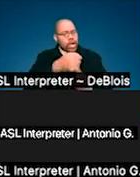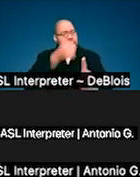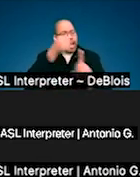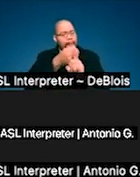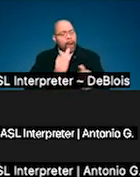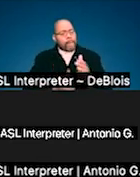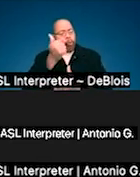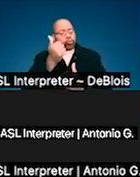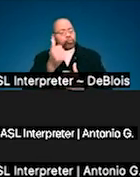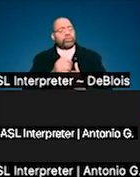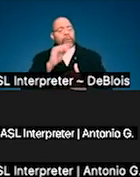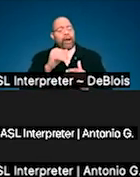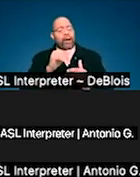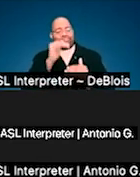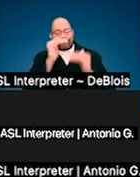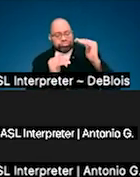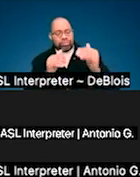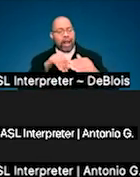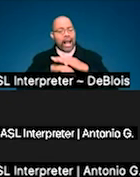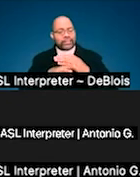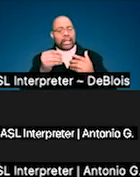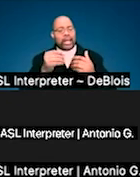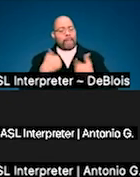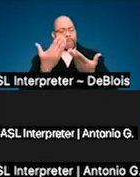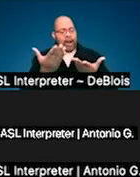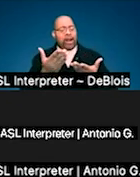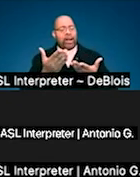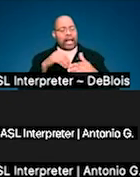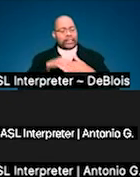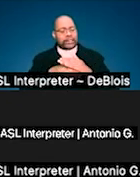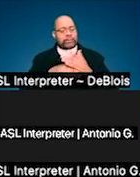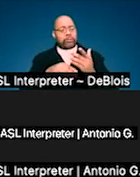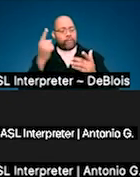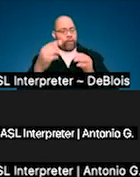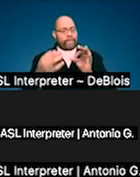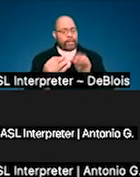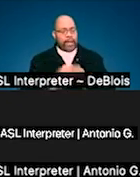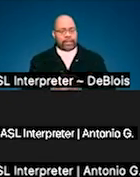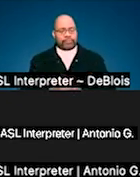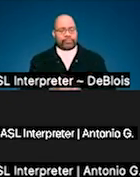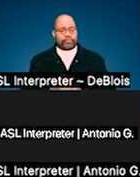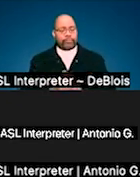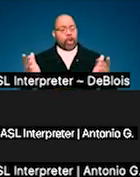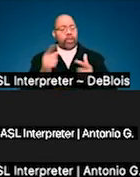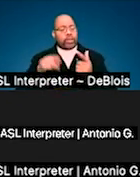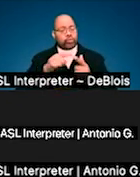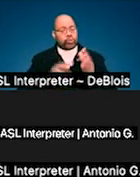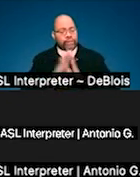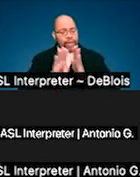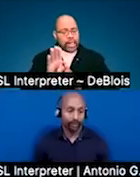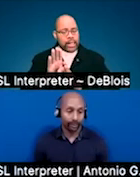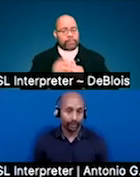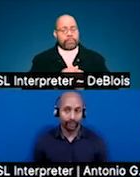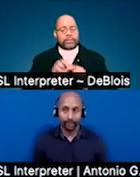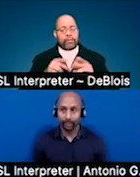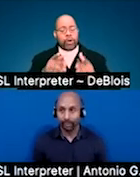by inequitable access and provide accessible opportunities for feedback. We encourage them to co-develop clear goals